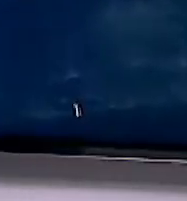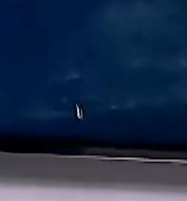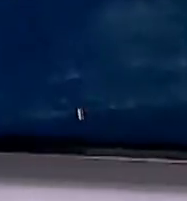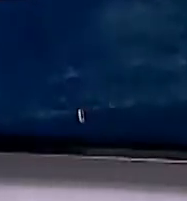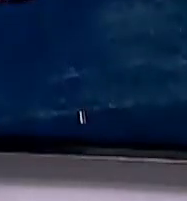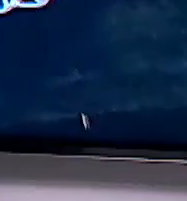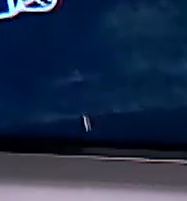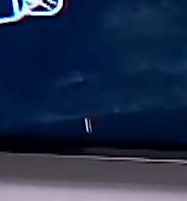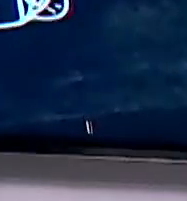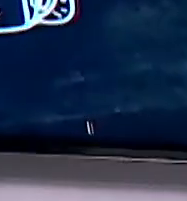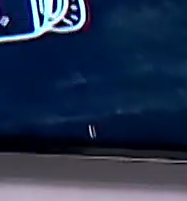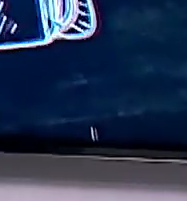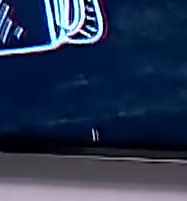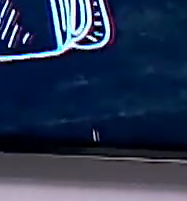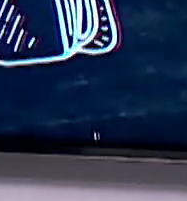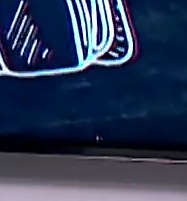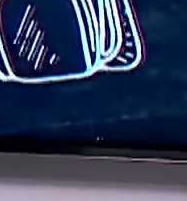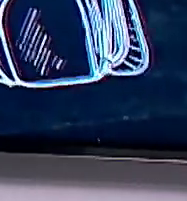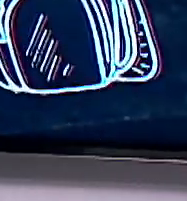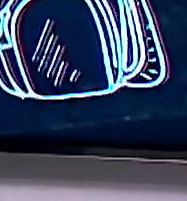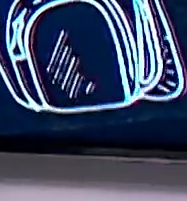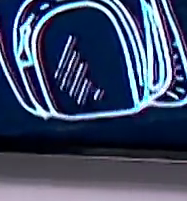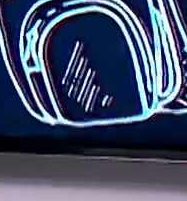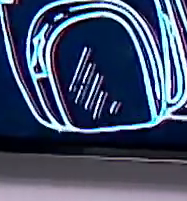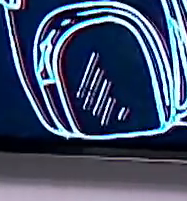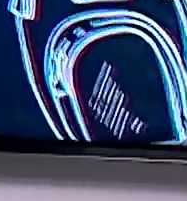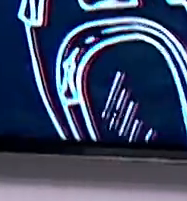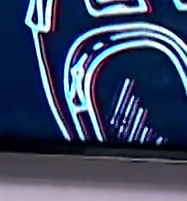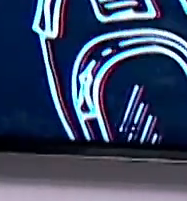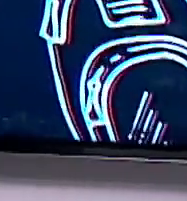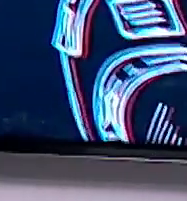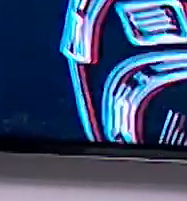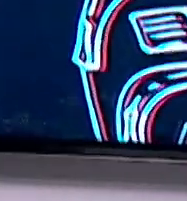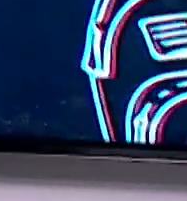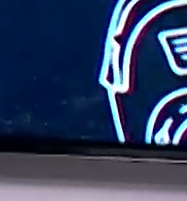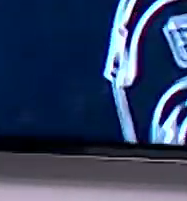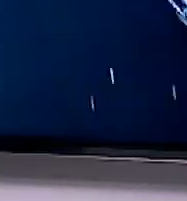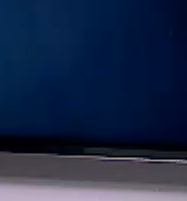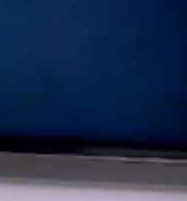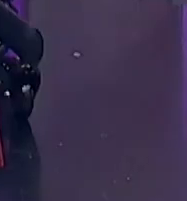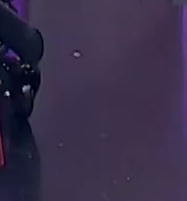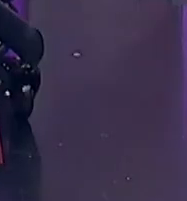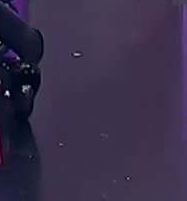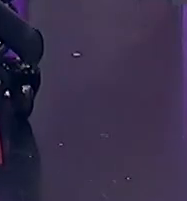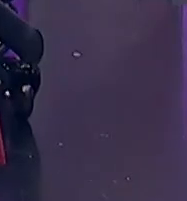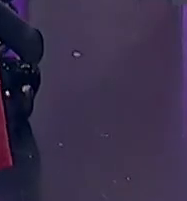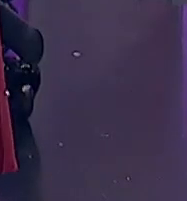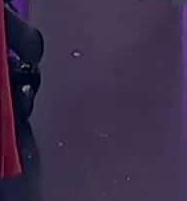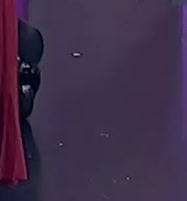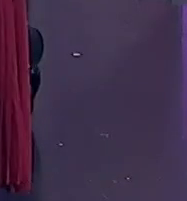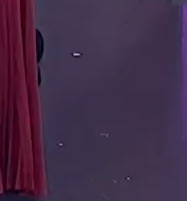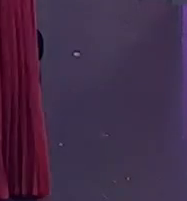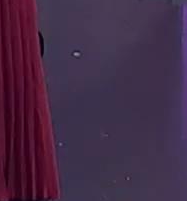or nature's changing course, untrimmed. But thy